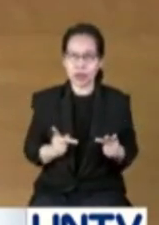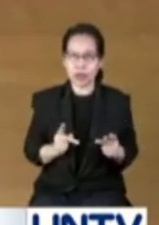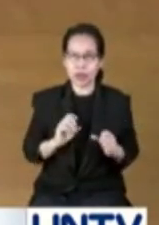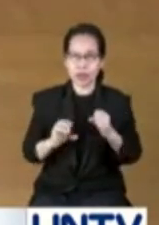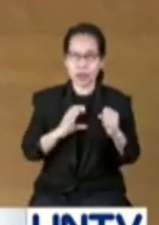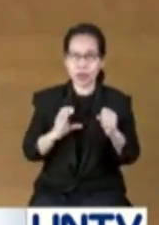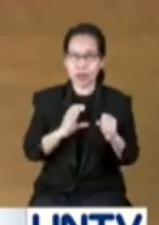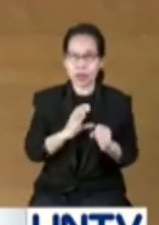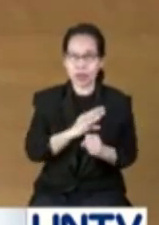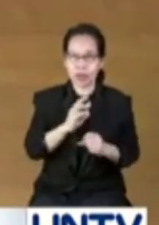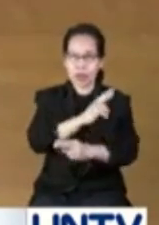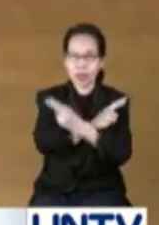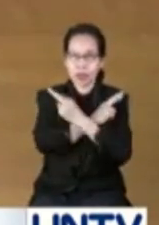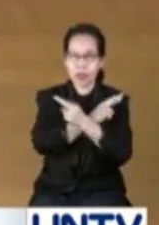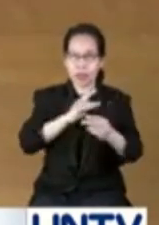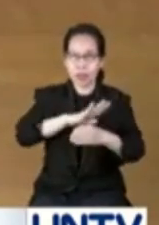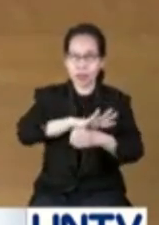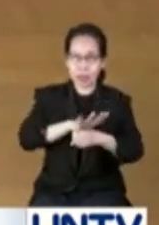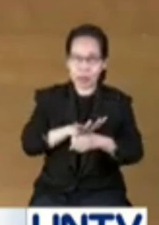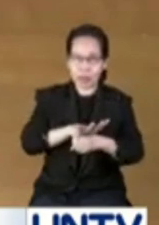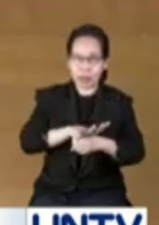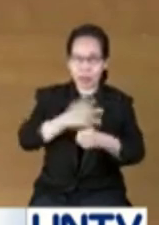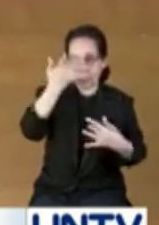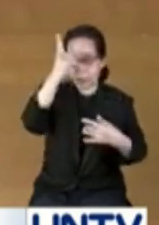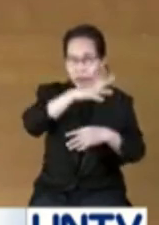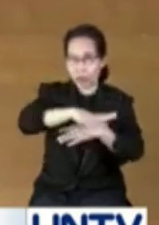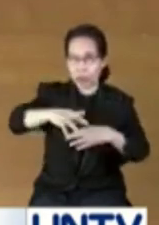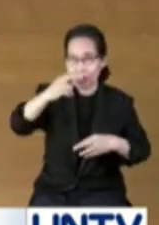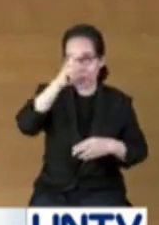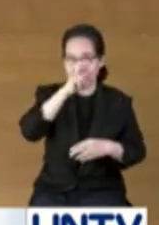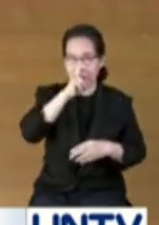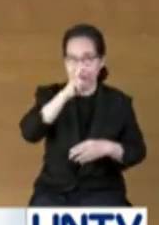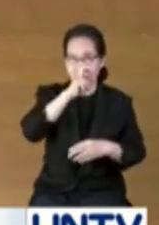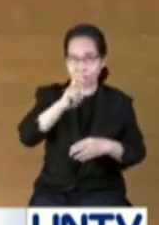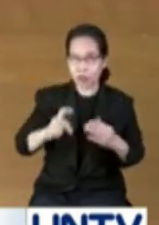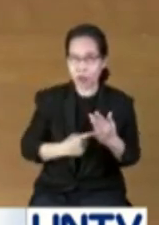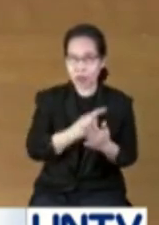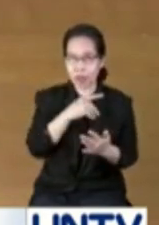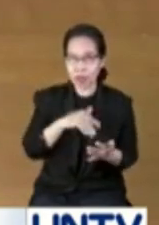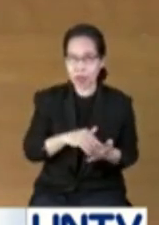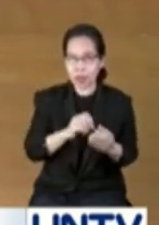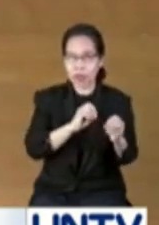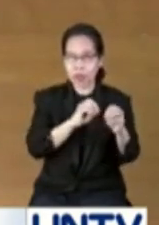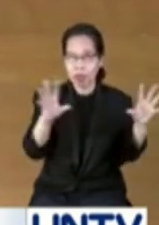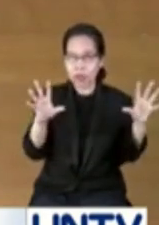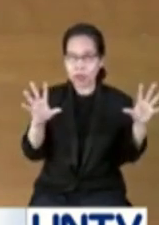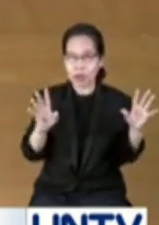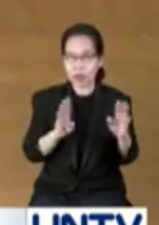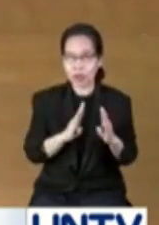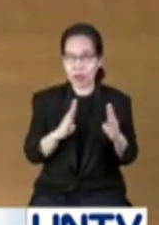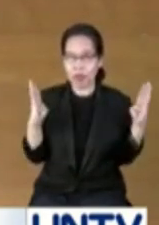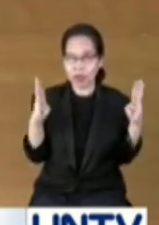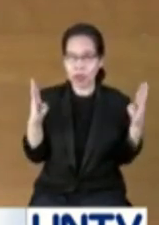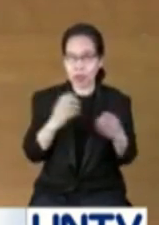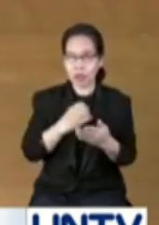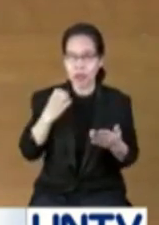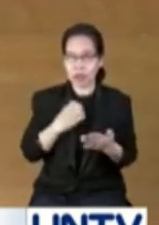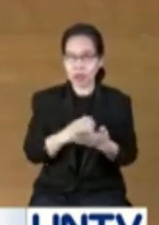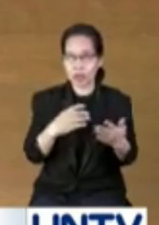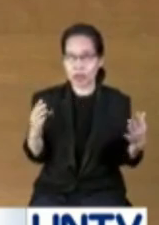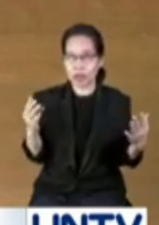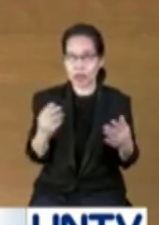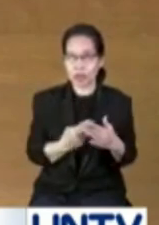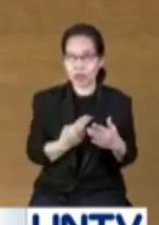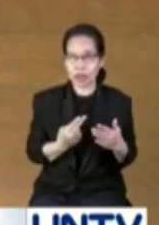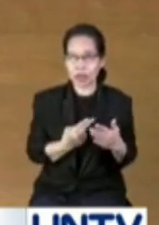of pandemic restrictions, transactions once again have flourished alongside the booming e-commerce that was undeterred by the